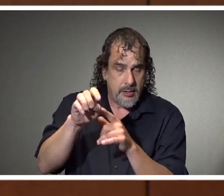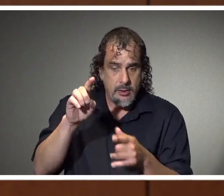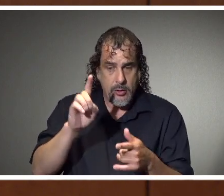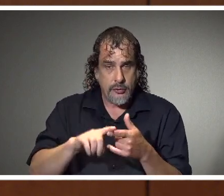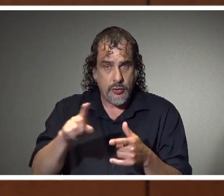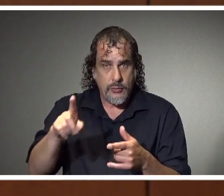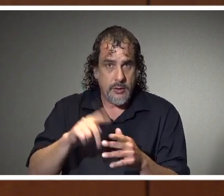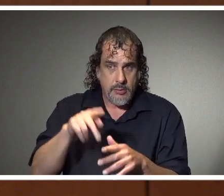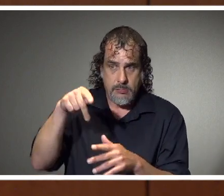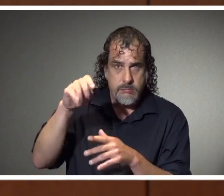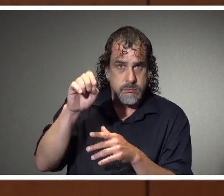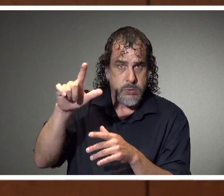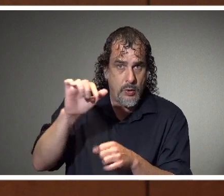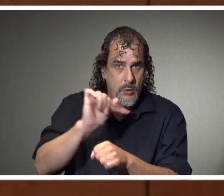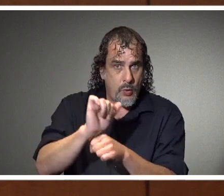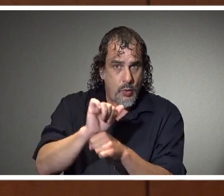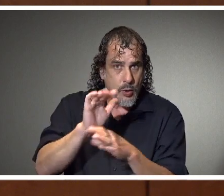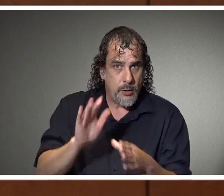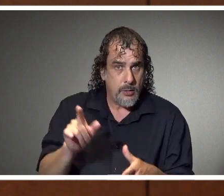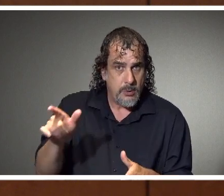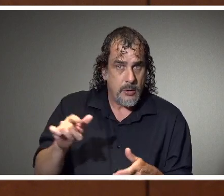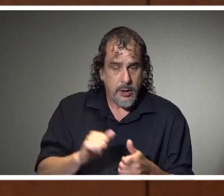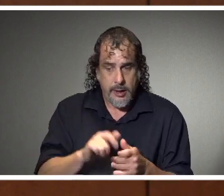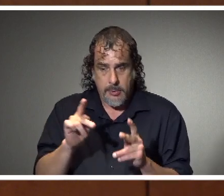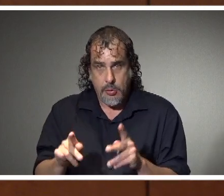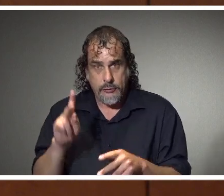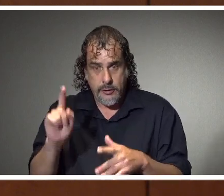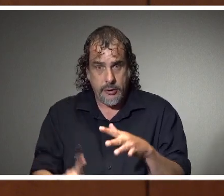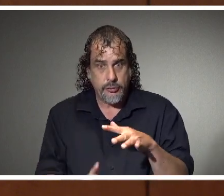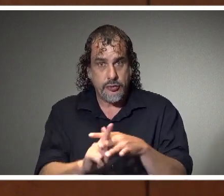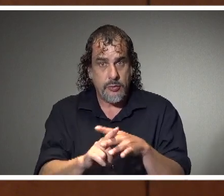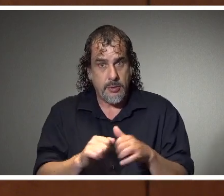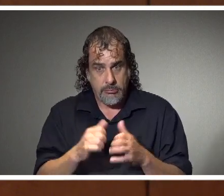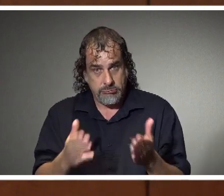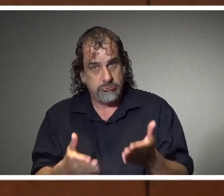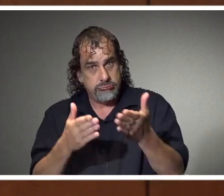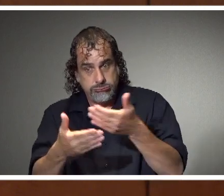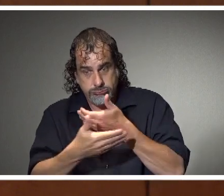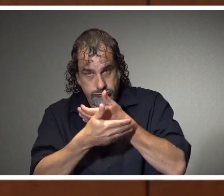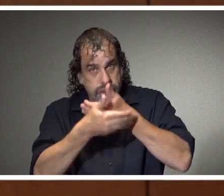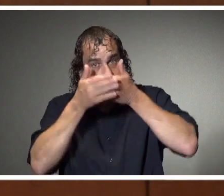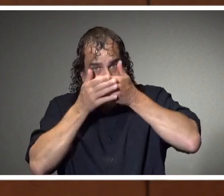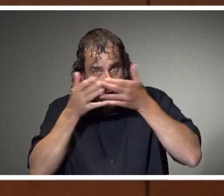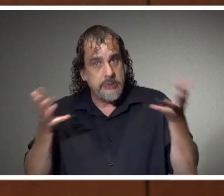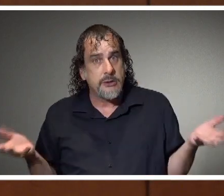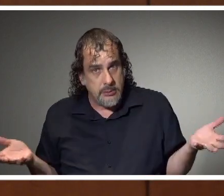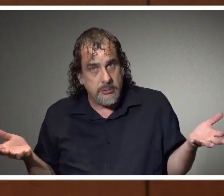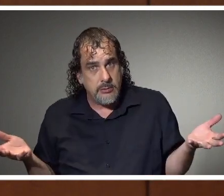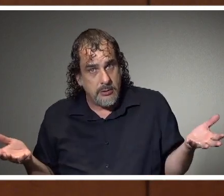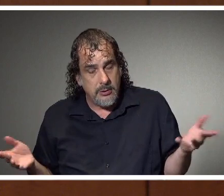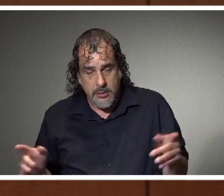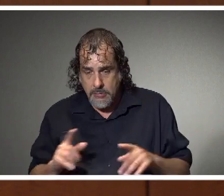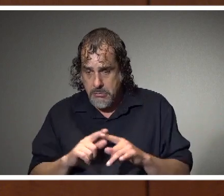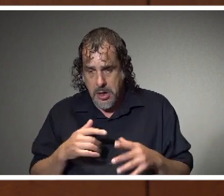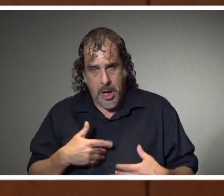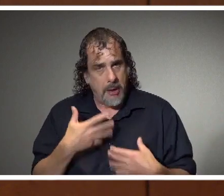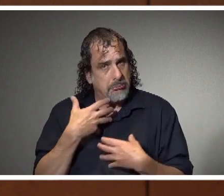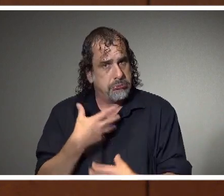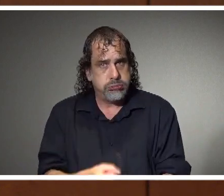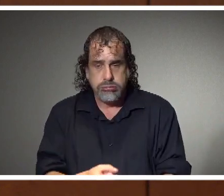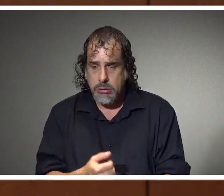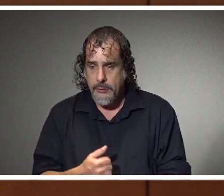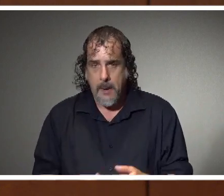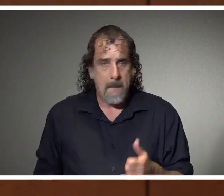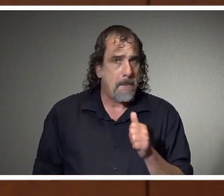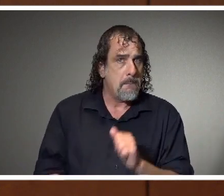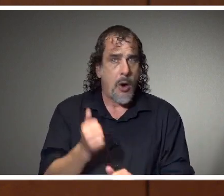poll workers, and for an individual that goes to vote, I would recommend that they wear a mask, but I feel very confident that the vast majority of